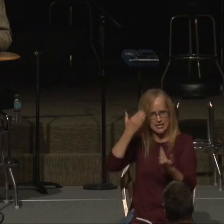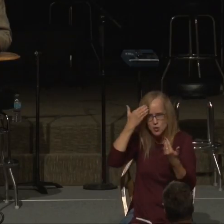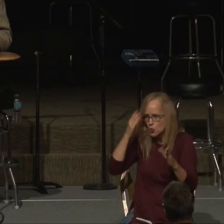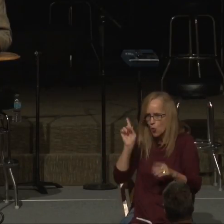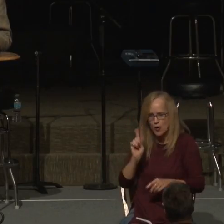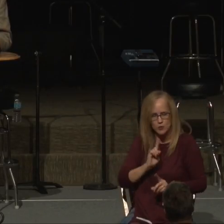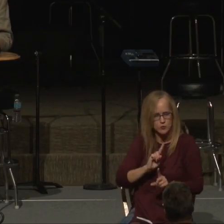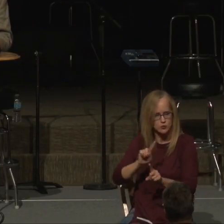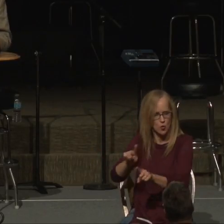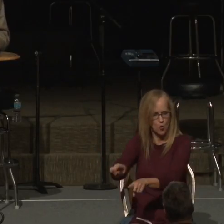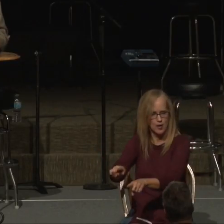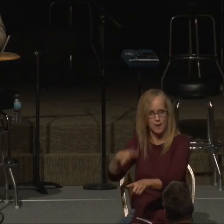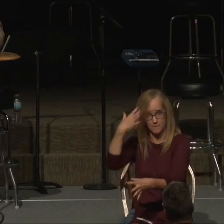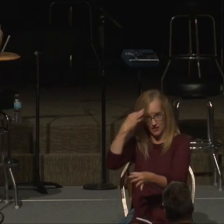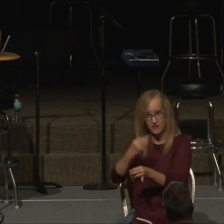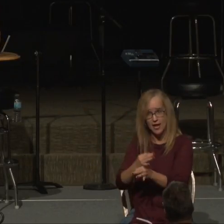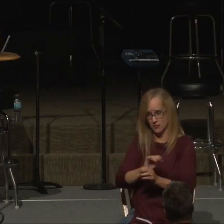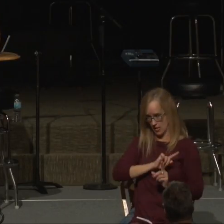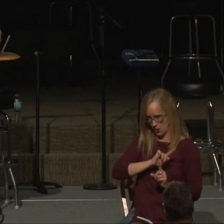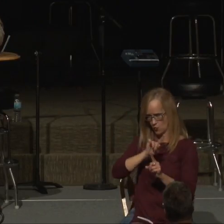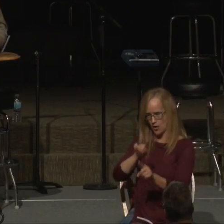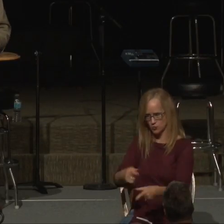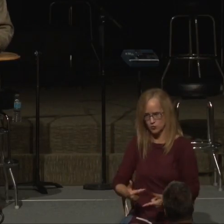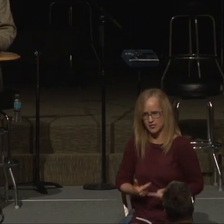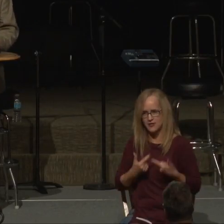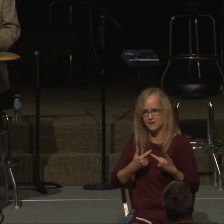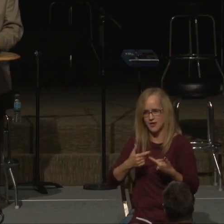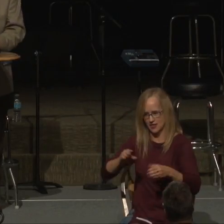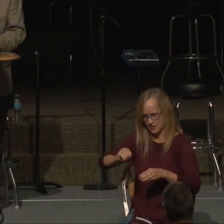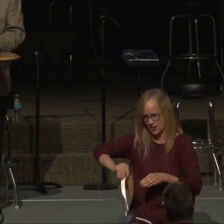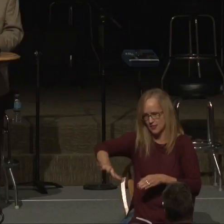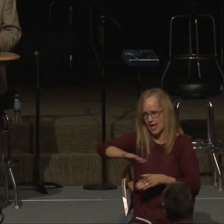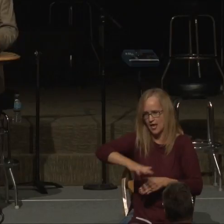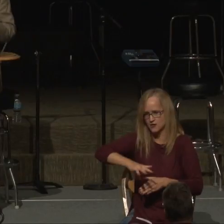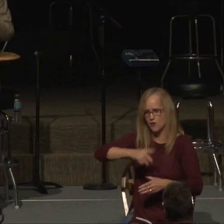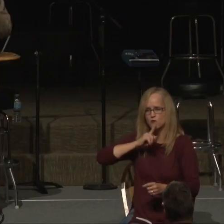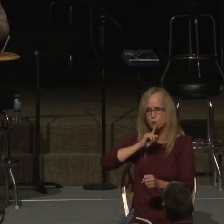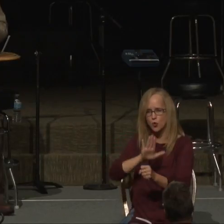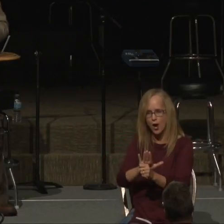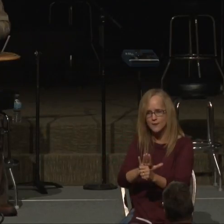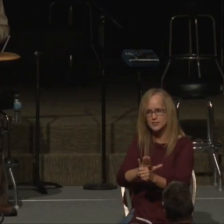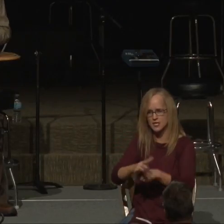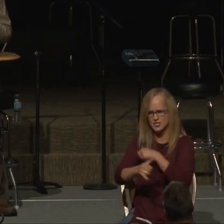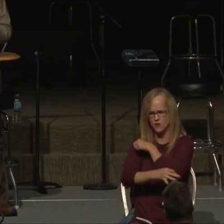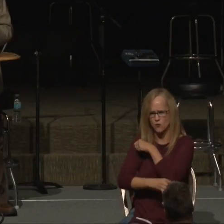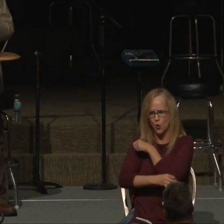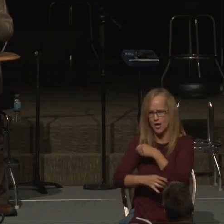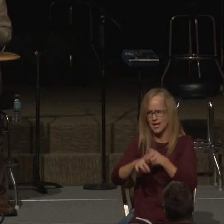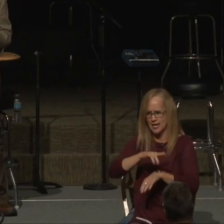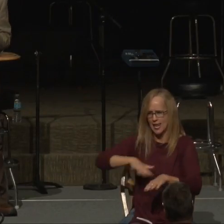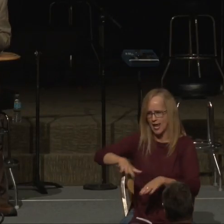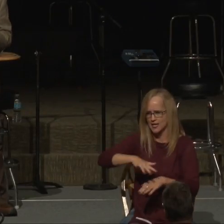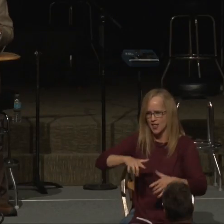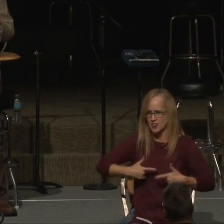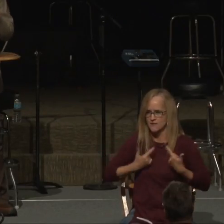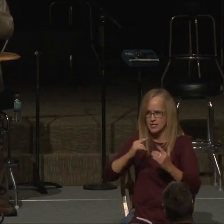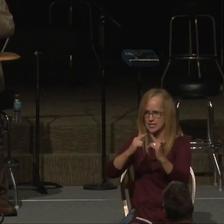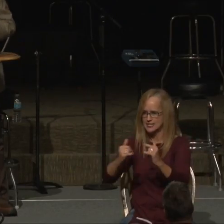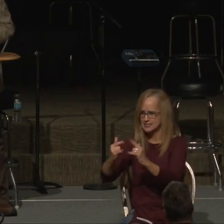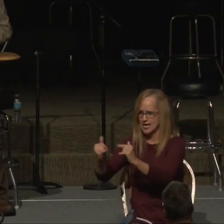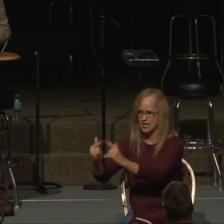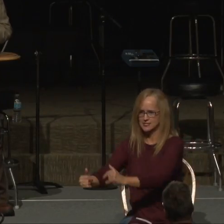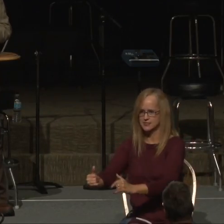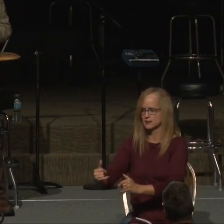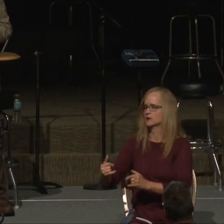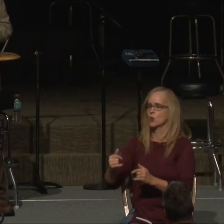going. By faith, he went to live in the land of promise, as in a foreign land, living in tents with Isaac and Jacob, heirs with him of